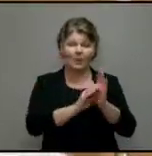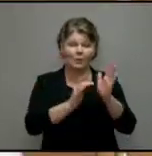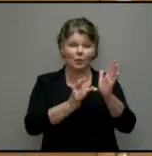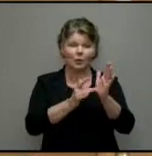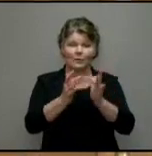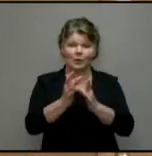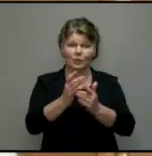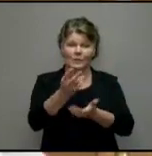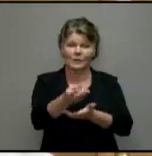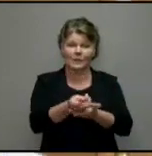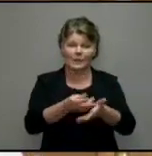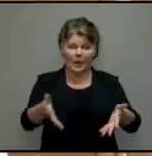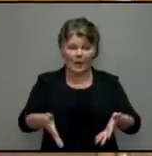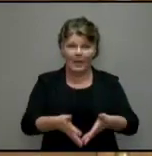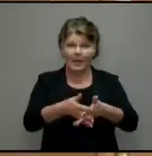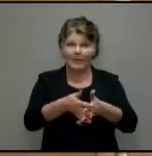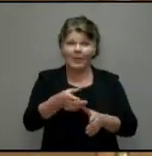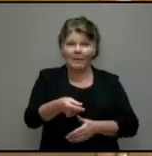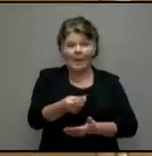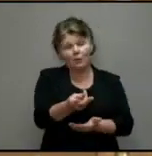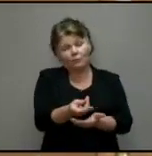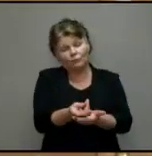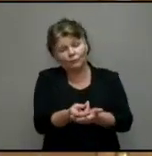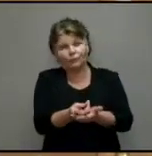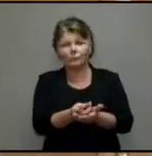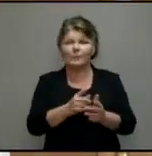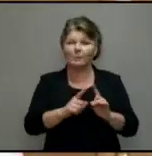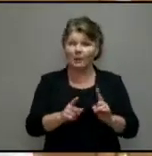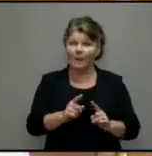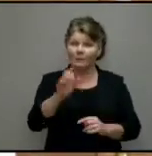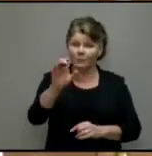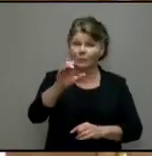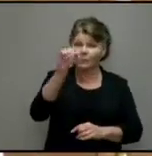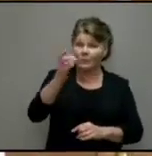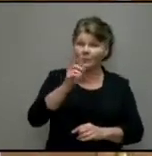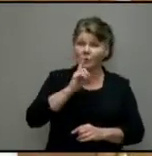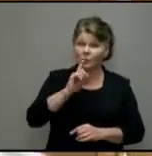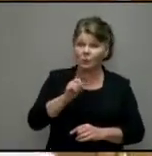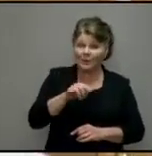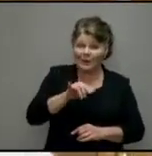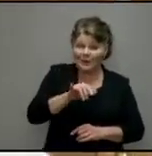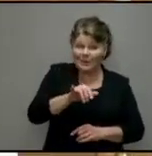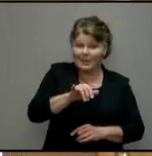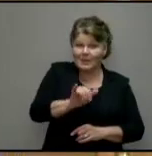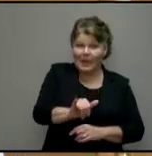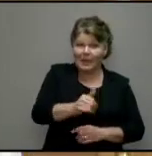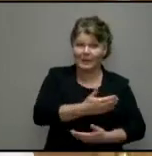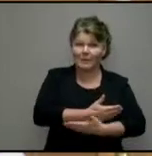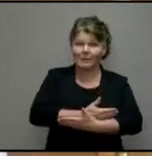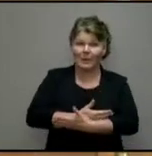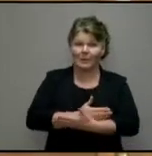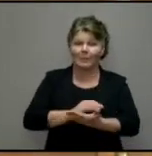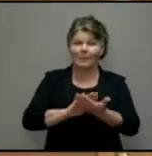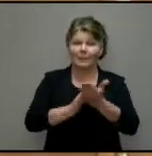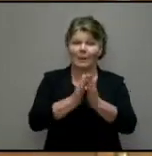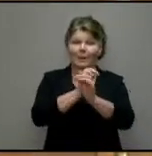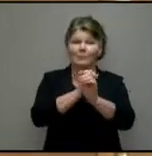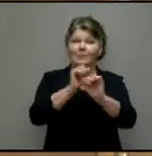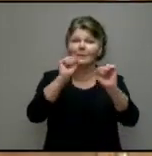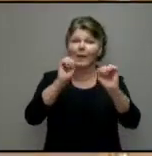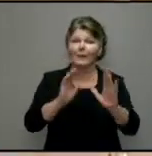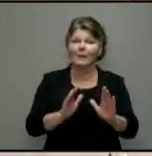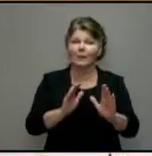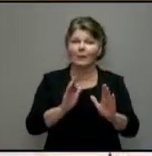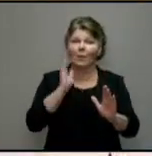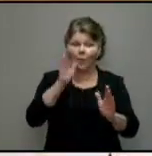is a heartwarming, but the reality of Christmas is that this newborn child will be a Savior who would die for our